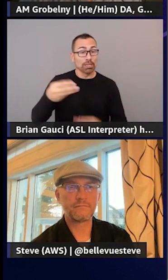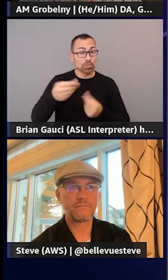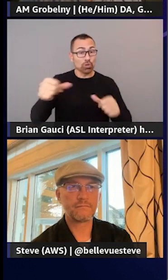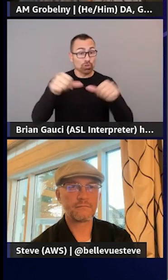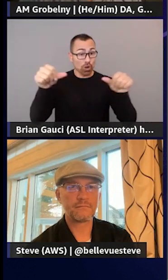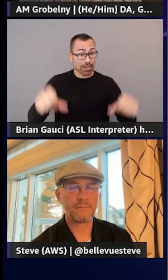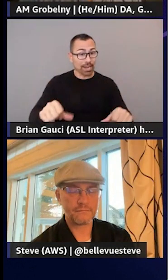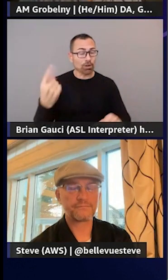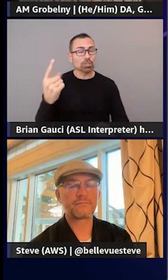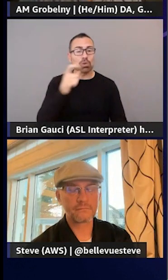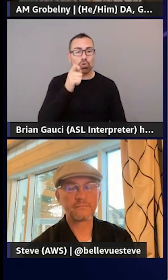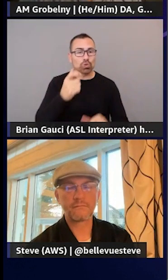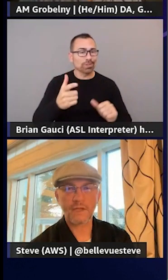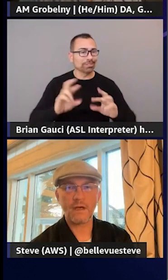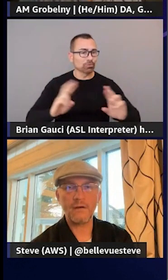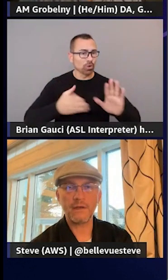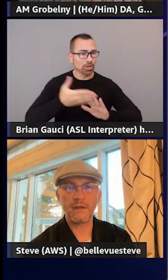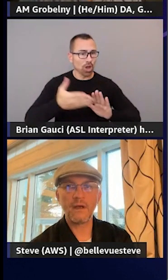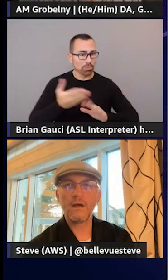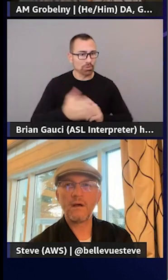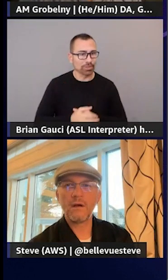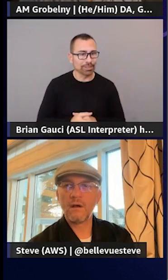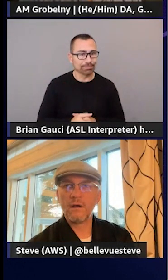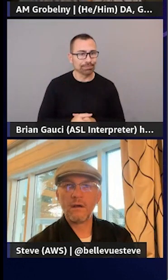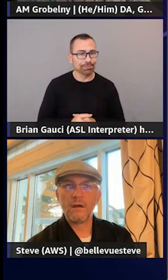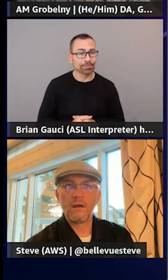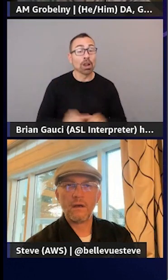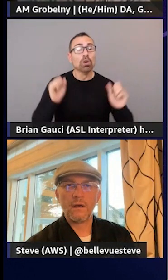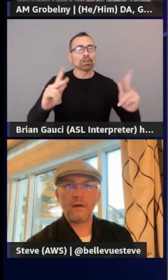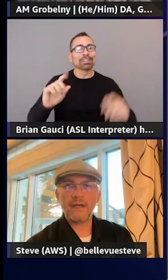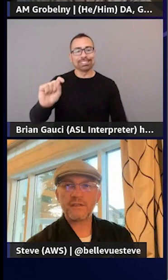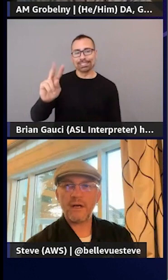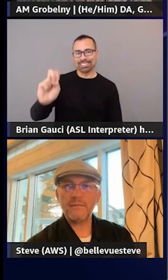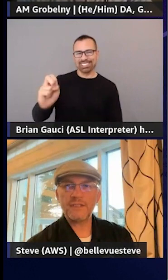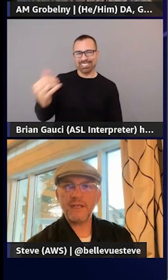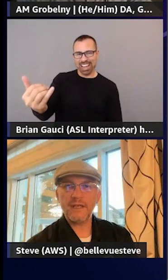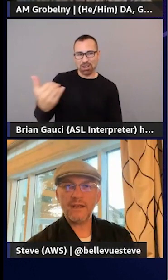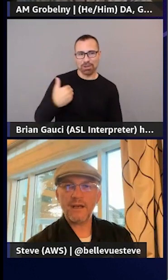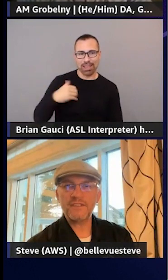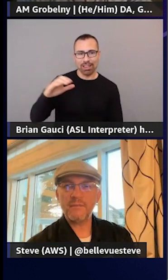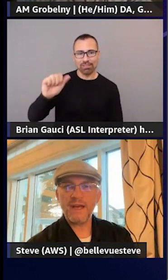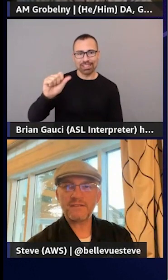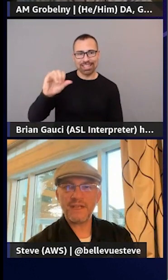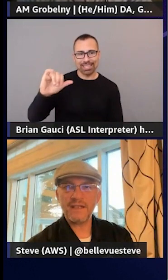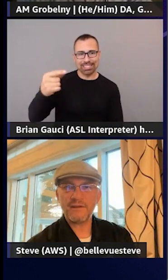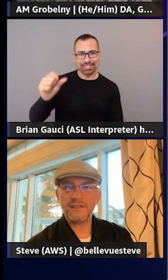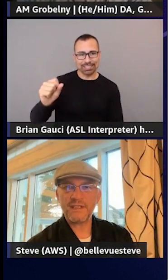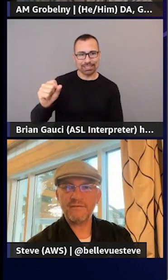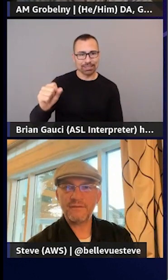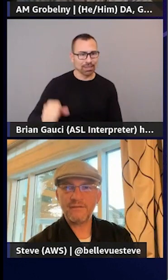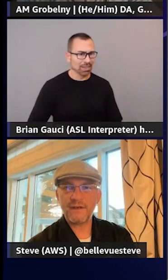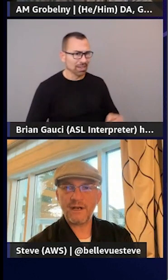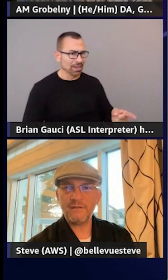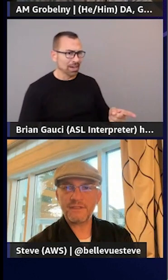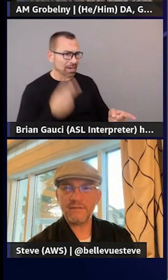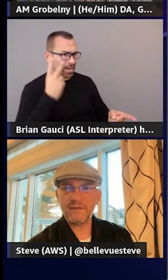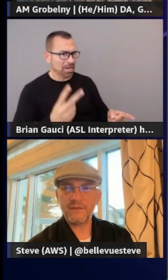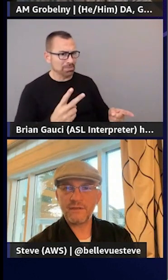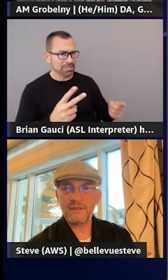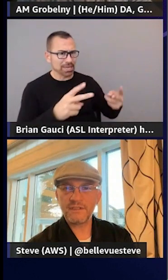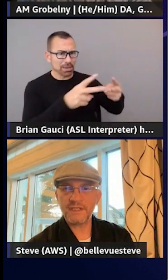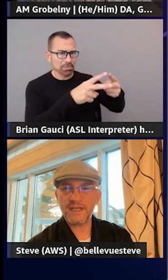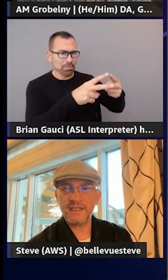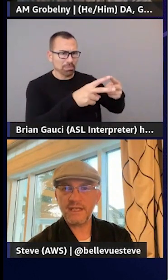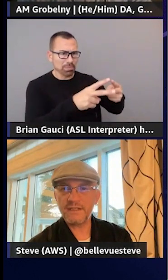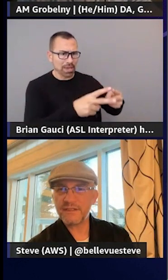to operate. Okay, Steve, we got some casings here. Okay, so I'm seeing pairs of data, right? 745,